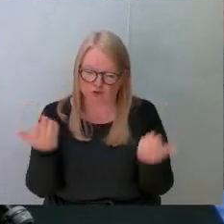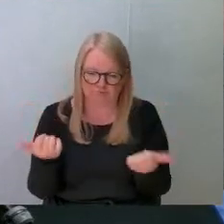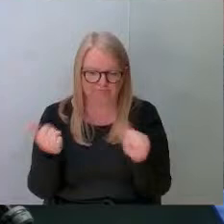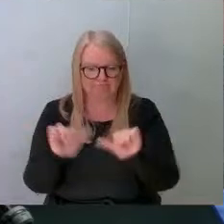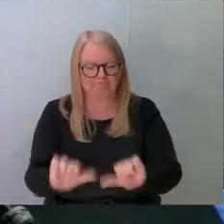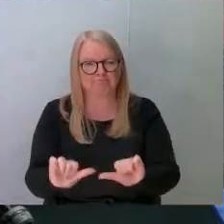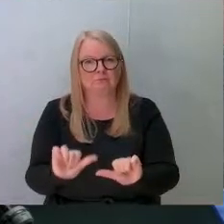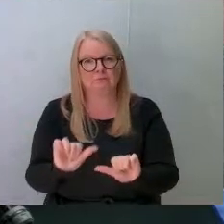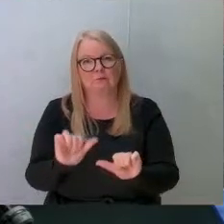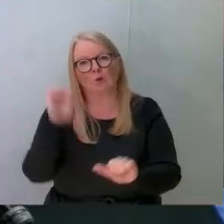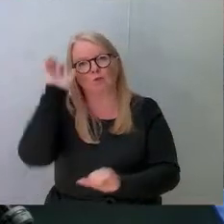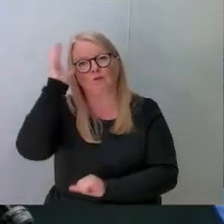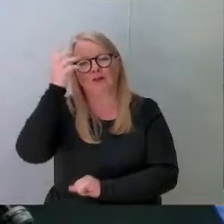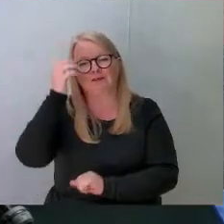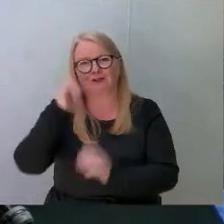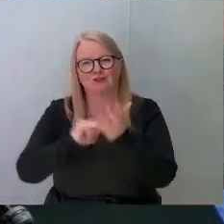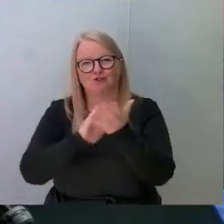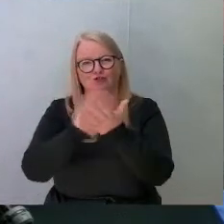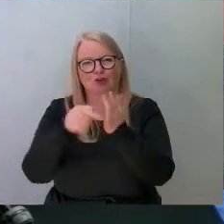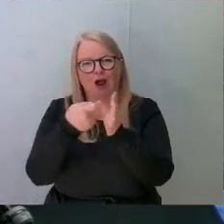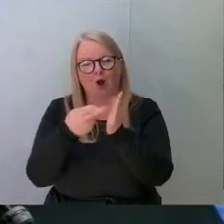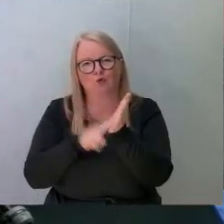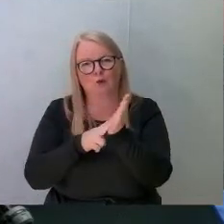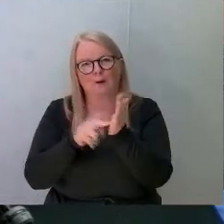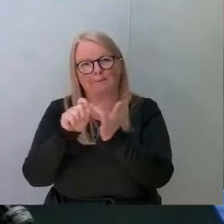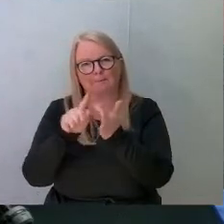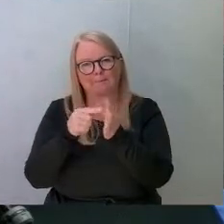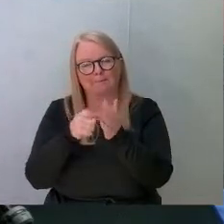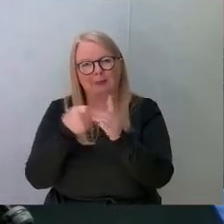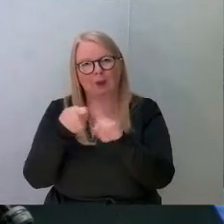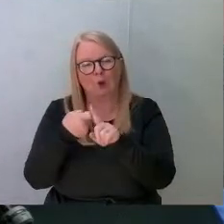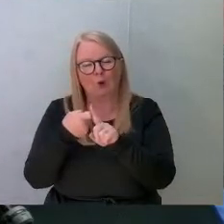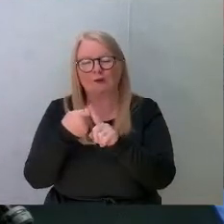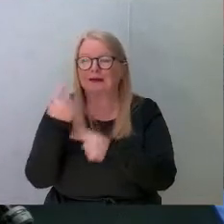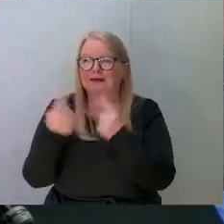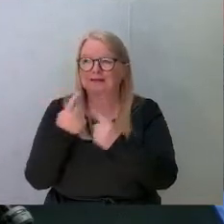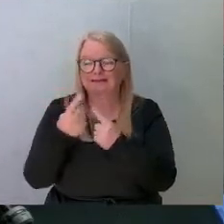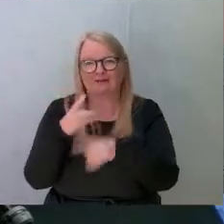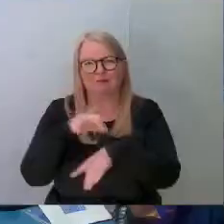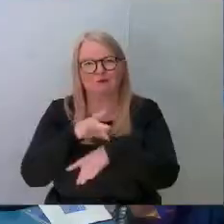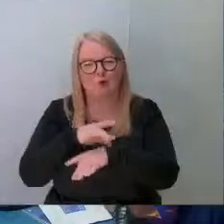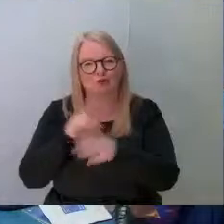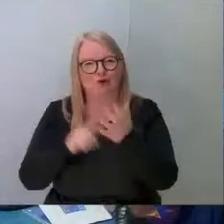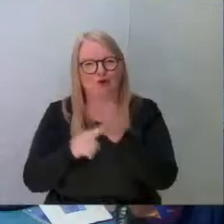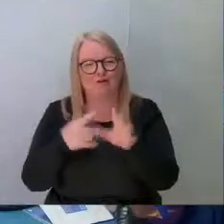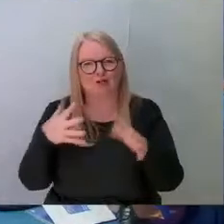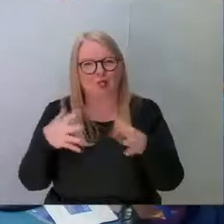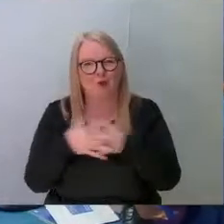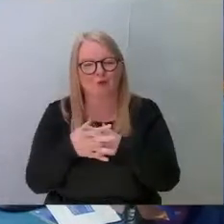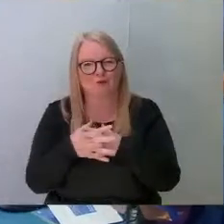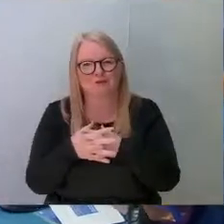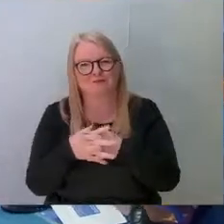upon Professor Sharon Peacock, CBE, the degree of Doctor of Laws.